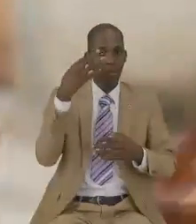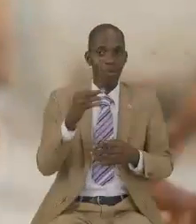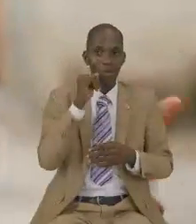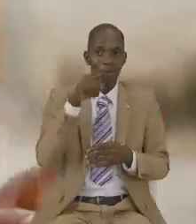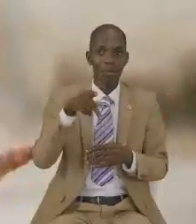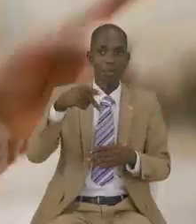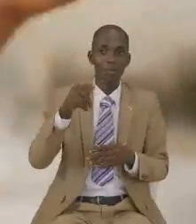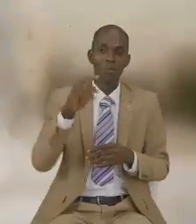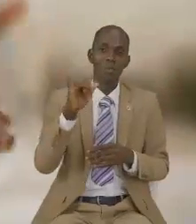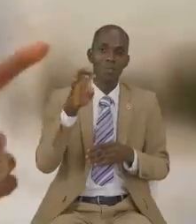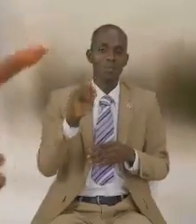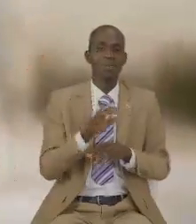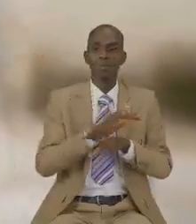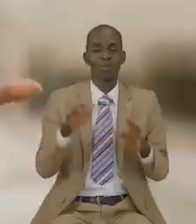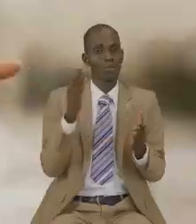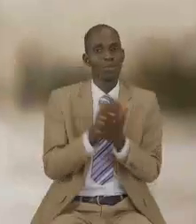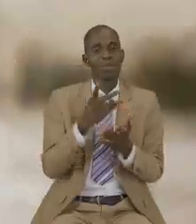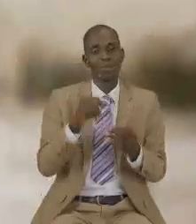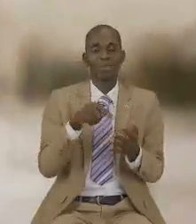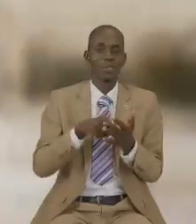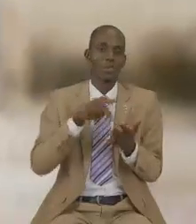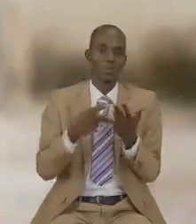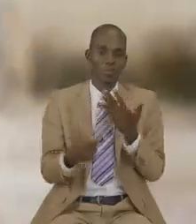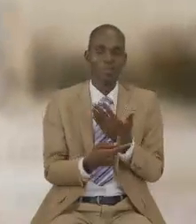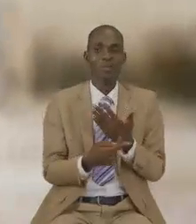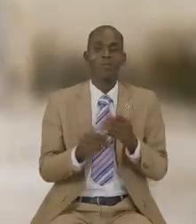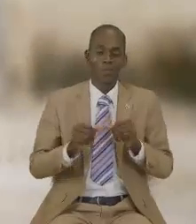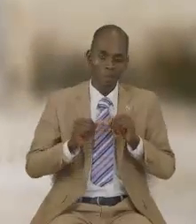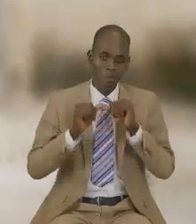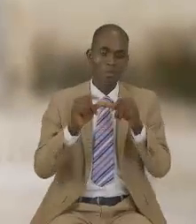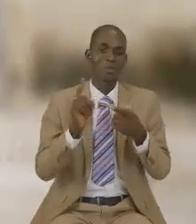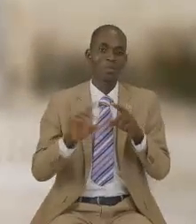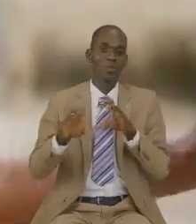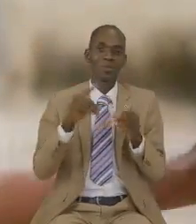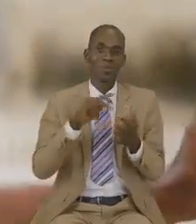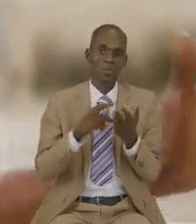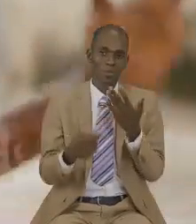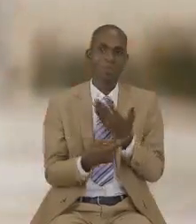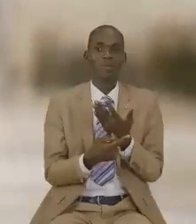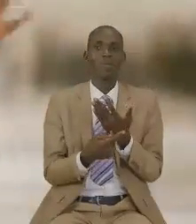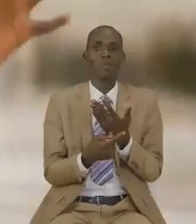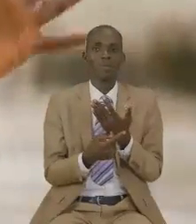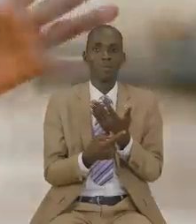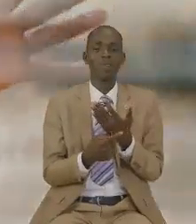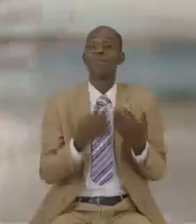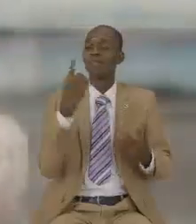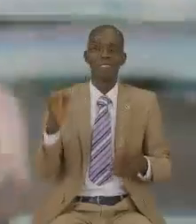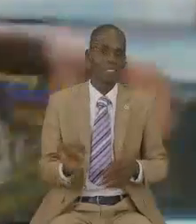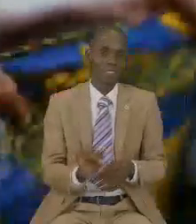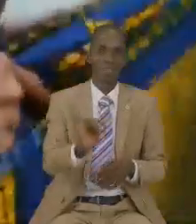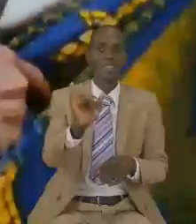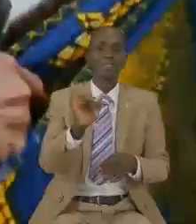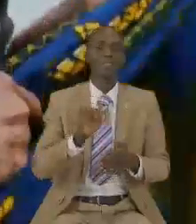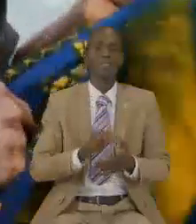this Global Crusade. Because of me, please, start to do that Global Crusade until forever. We do